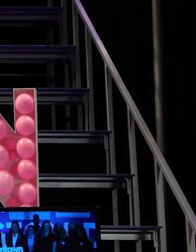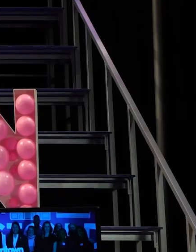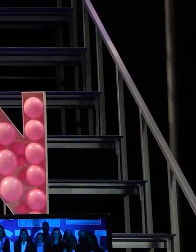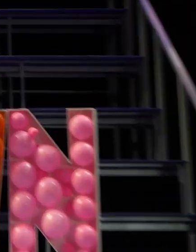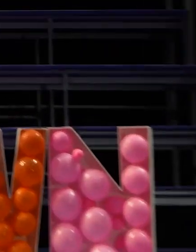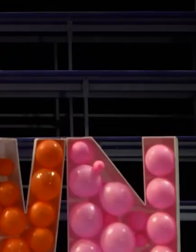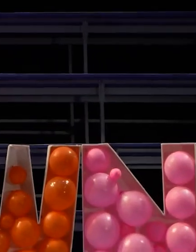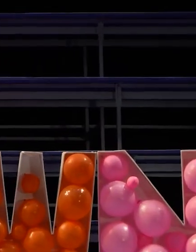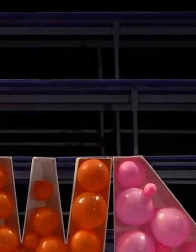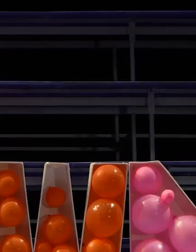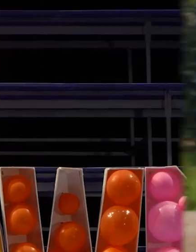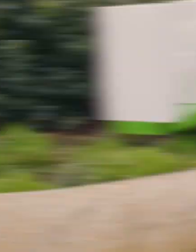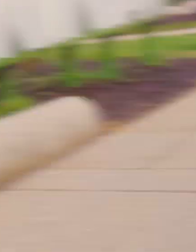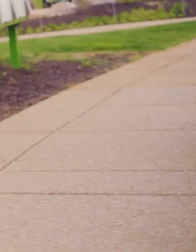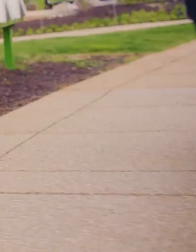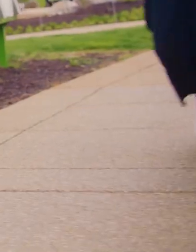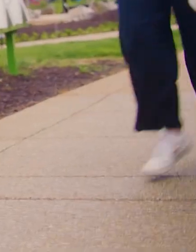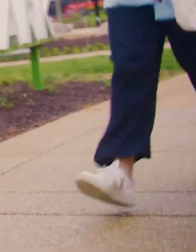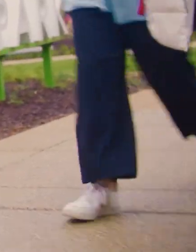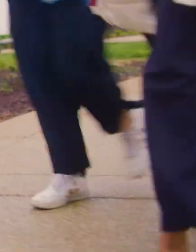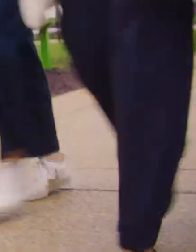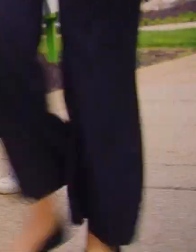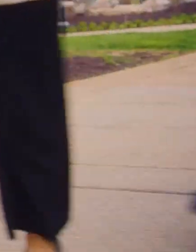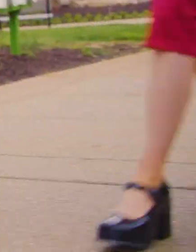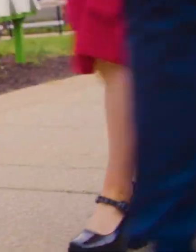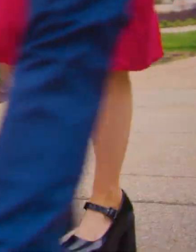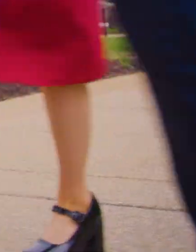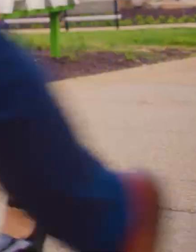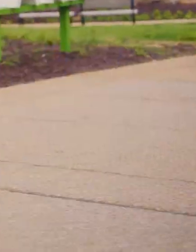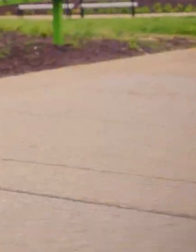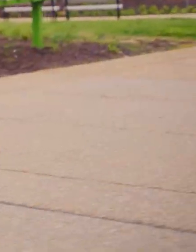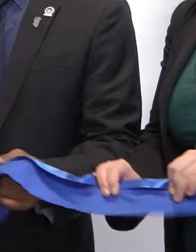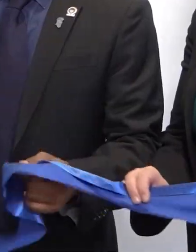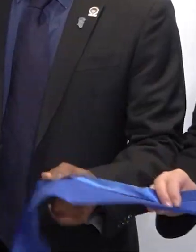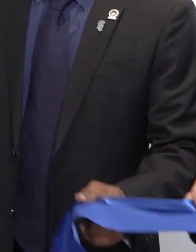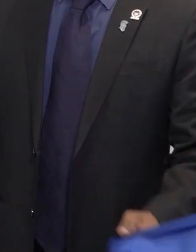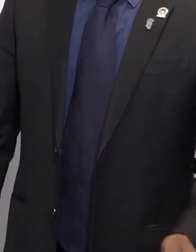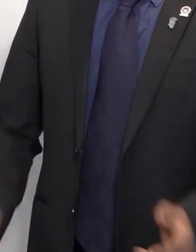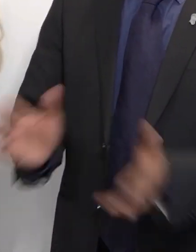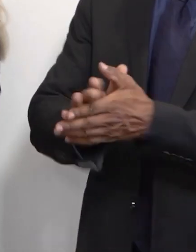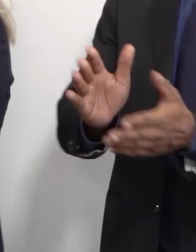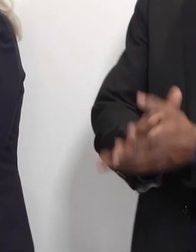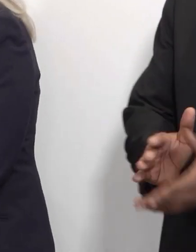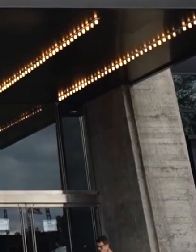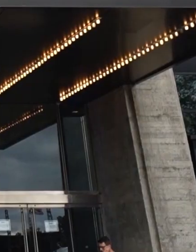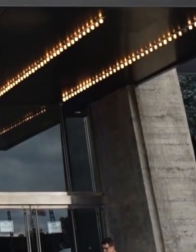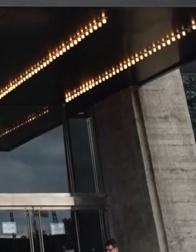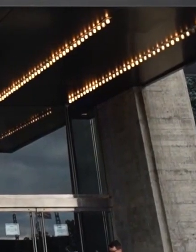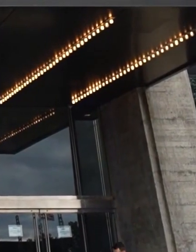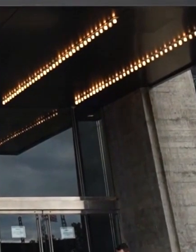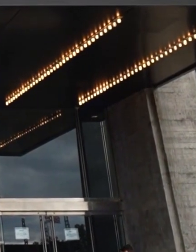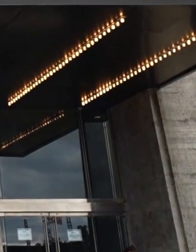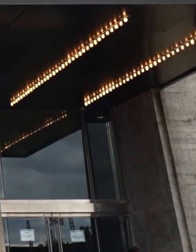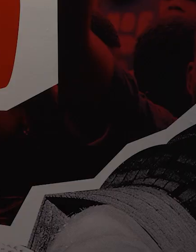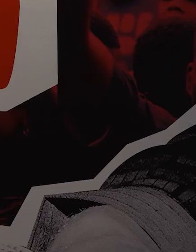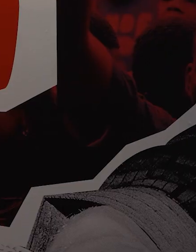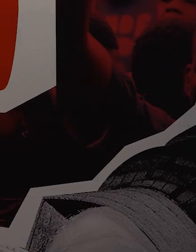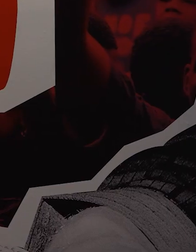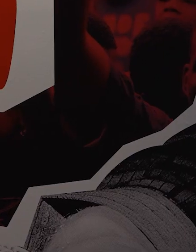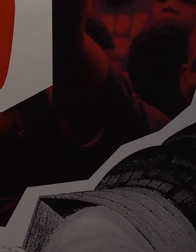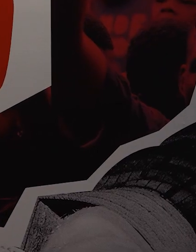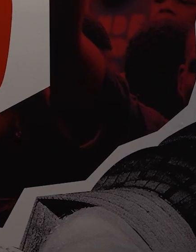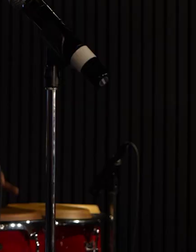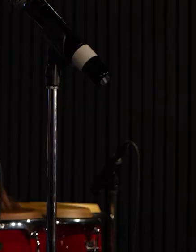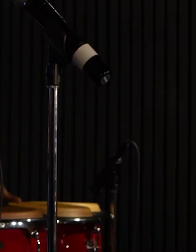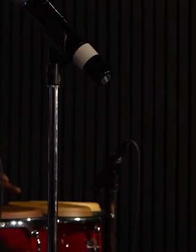to be downtown. Because progress isn't just measured in square feet, it's measured in opportunity. It's the